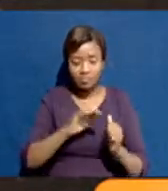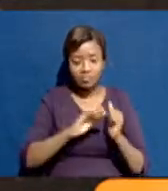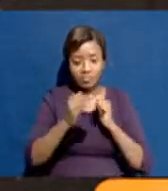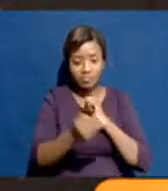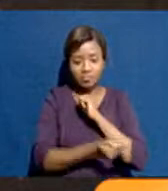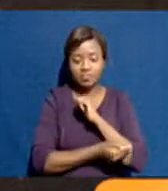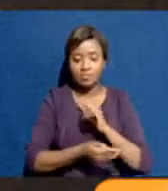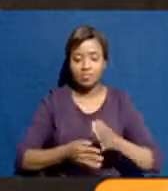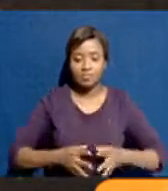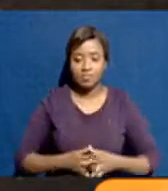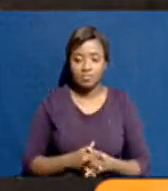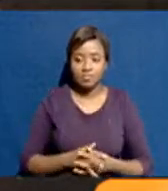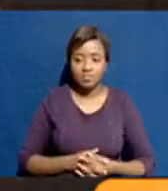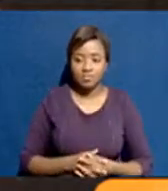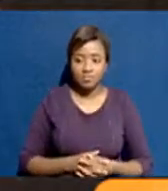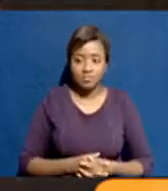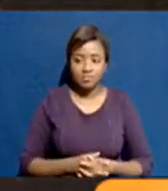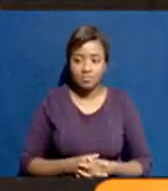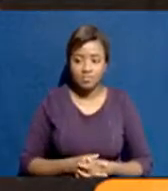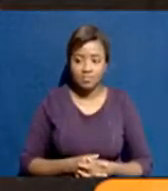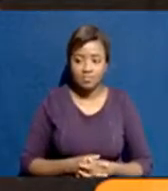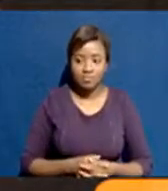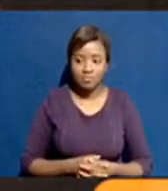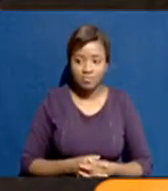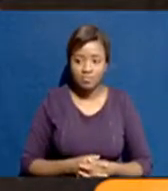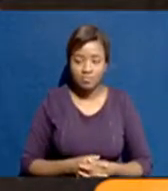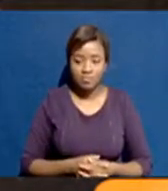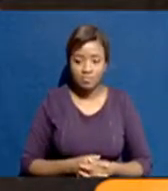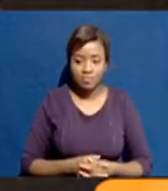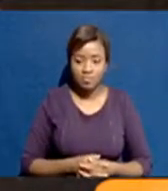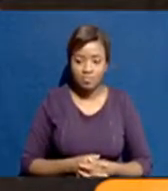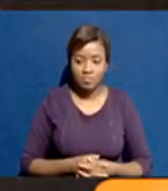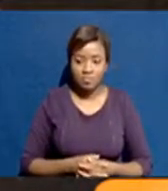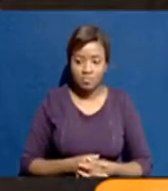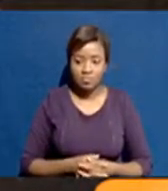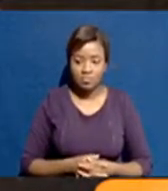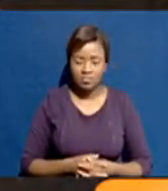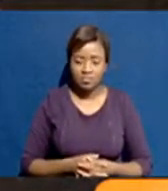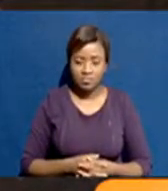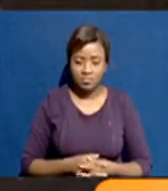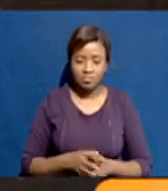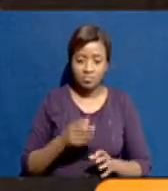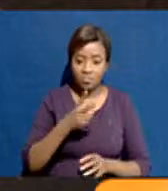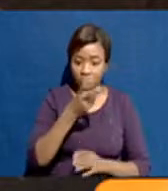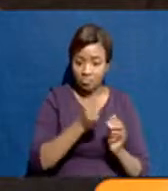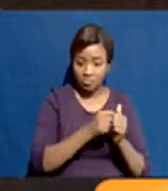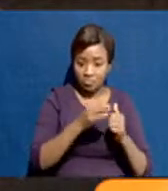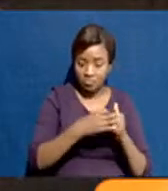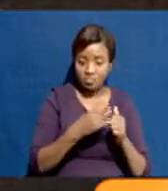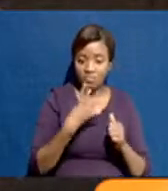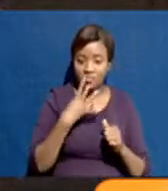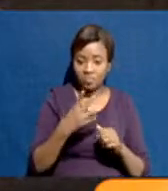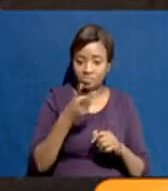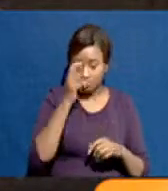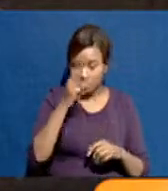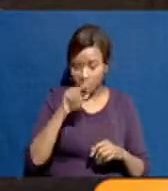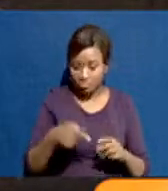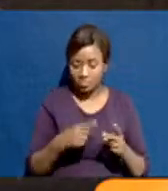after starting to speak about this issue. We came up from about 420,000 in 2018. We've come down to